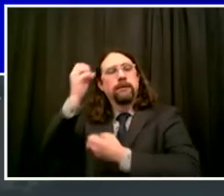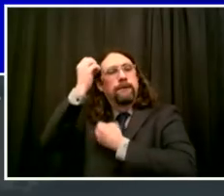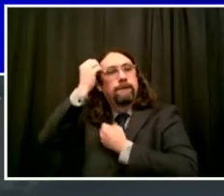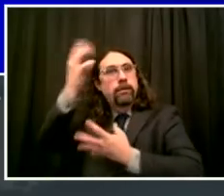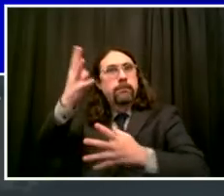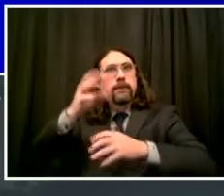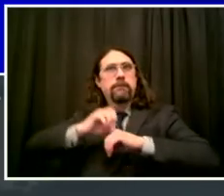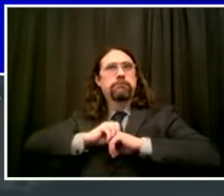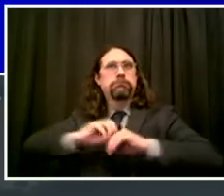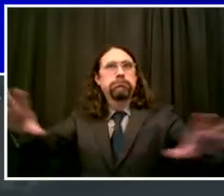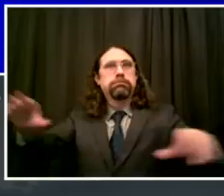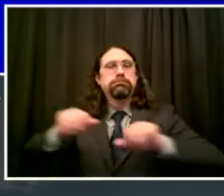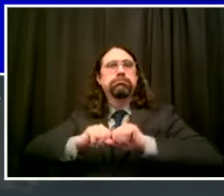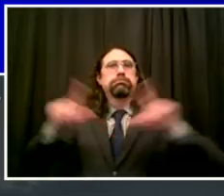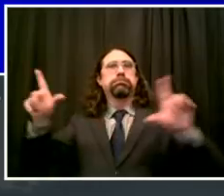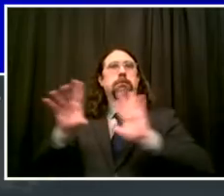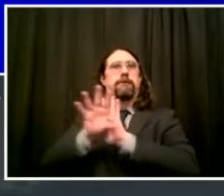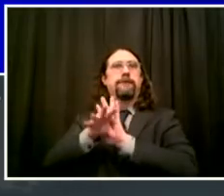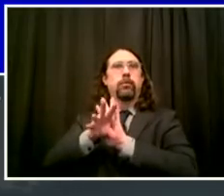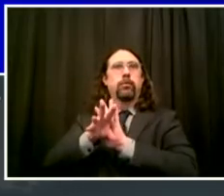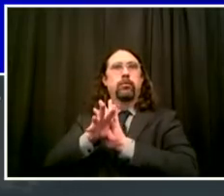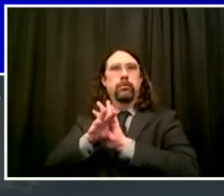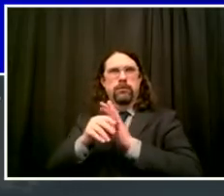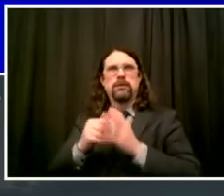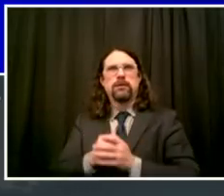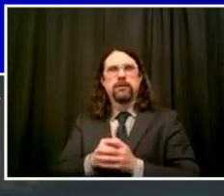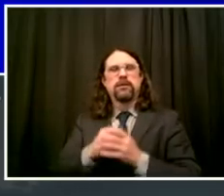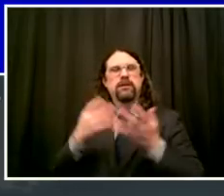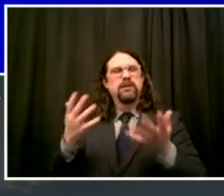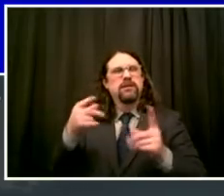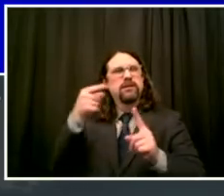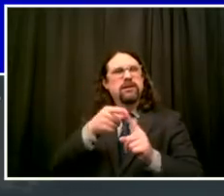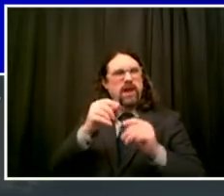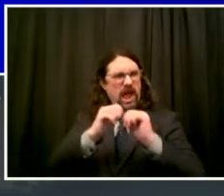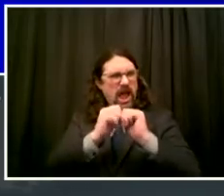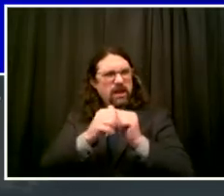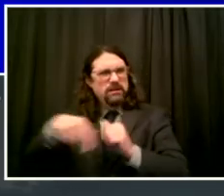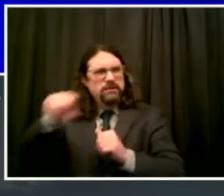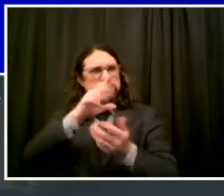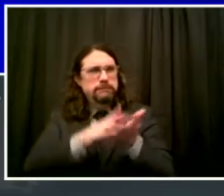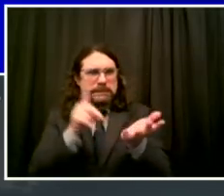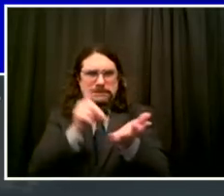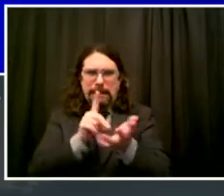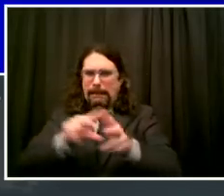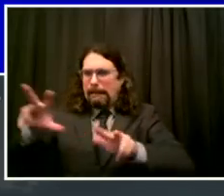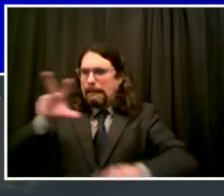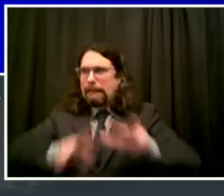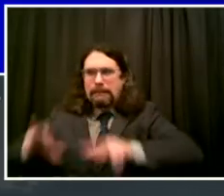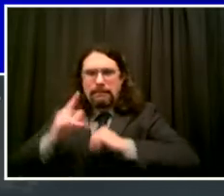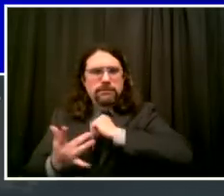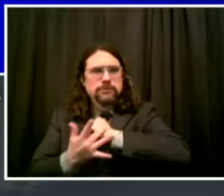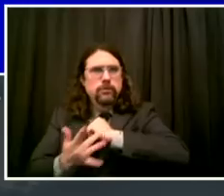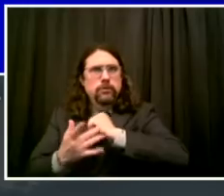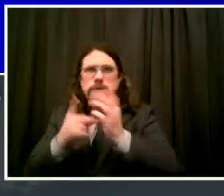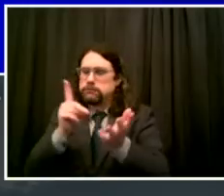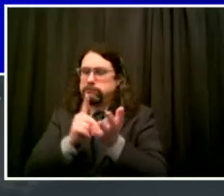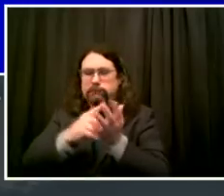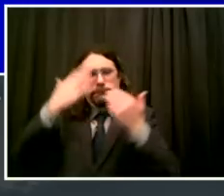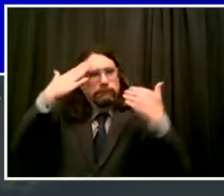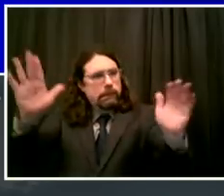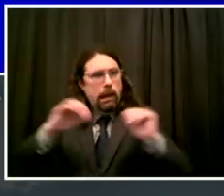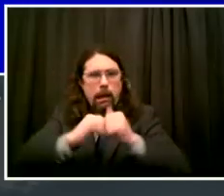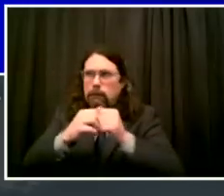these clinics to be particularly proficient in telemedicine, to help them make it a very common part of what they do, and